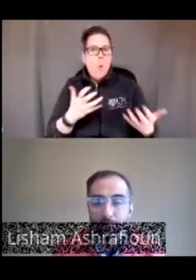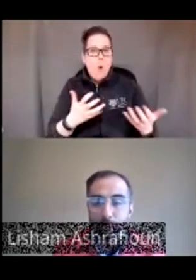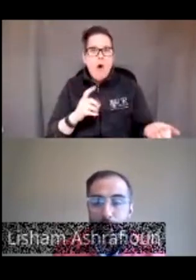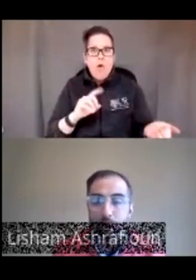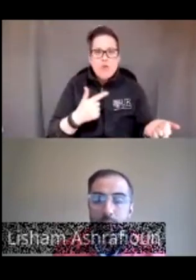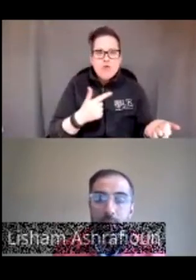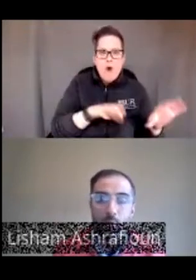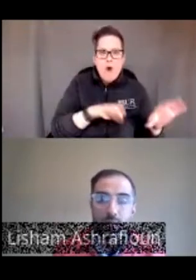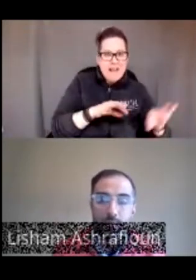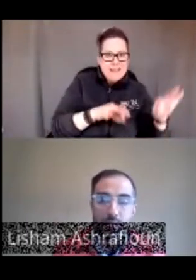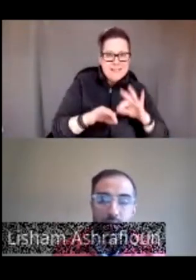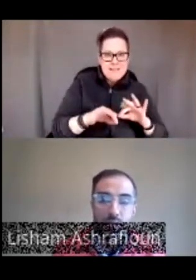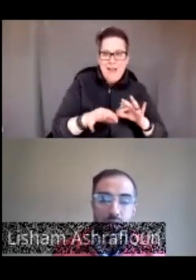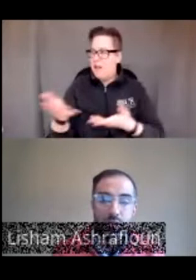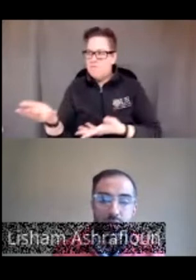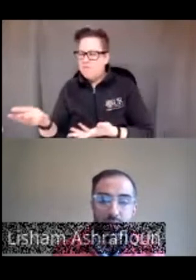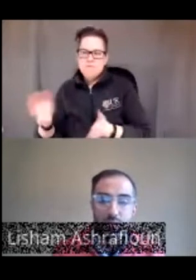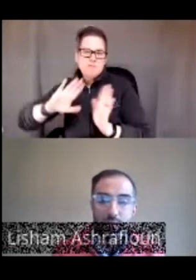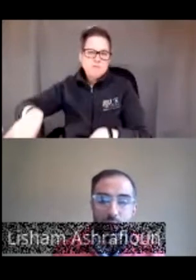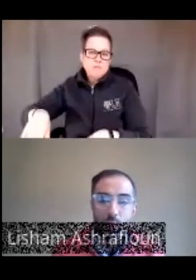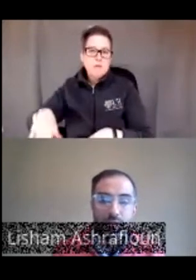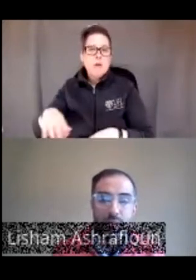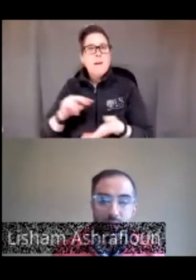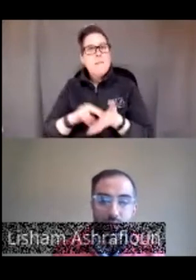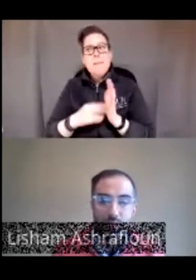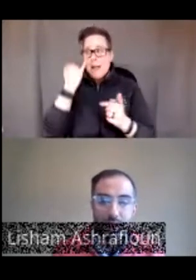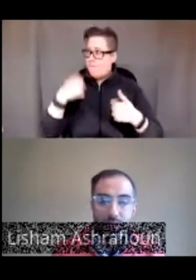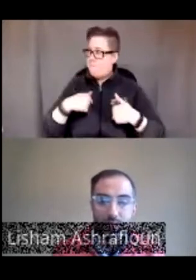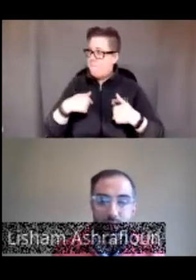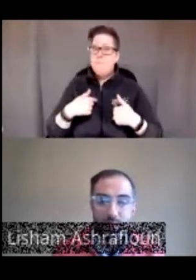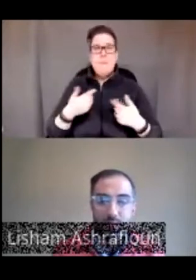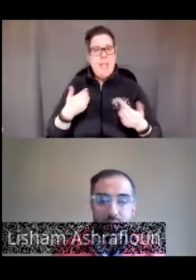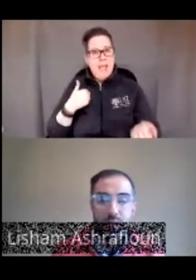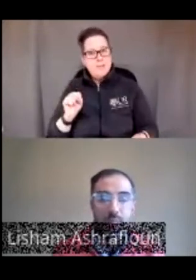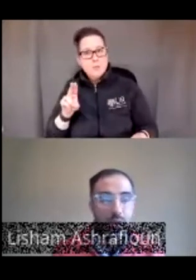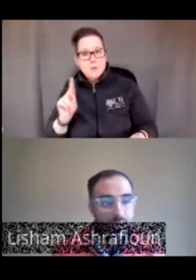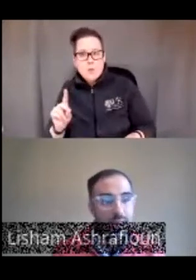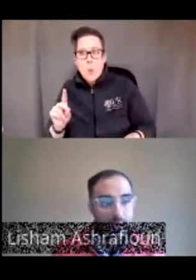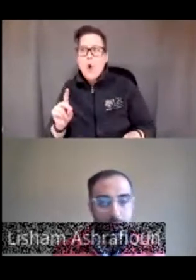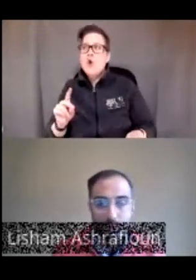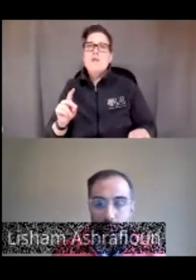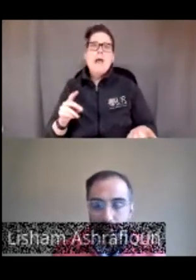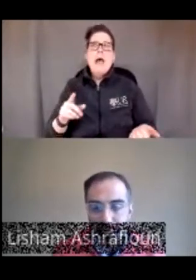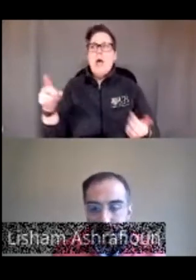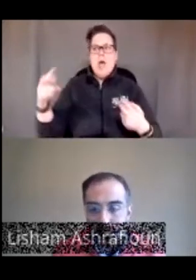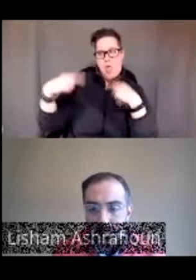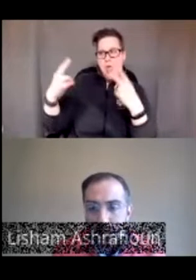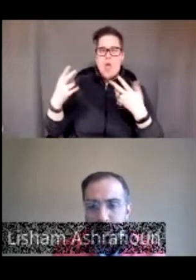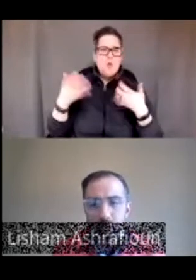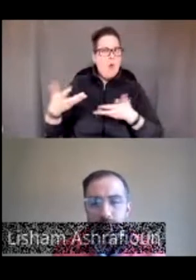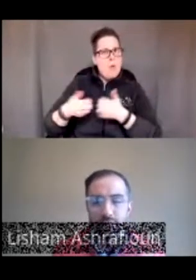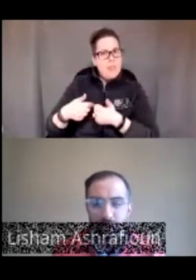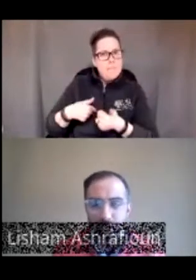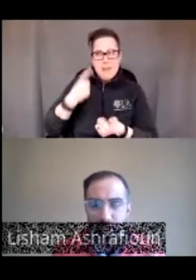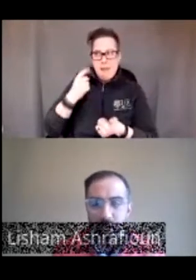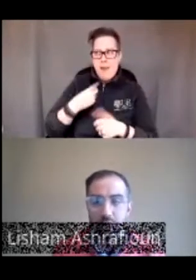And then people with substance use disorders are then driven away from social interactions with others because of stigma too. And